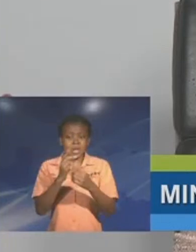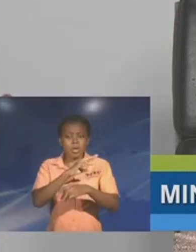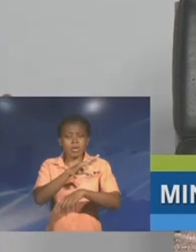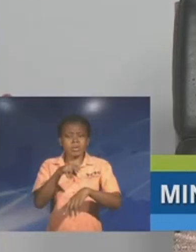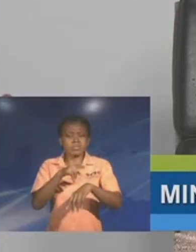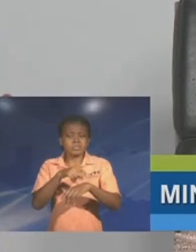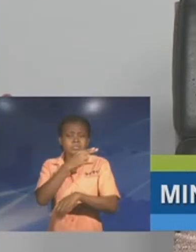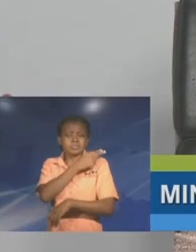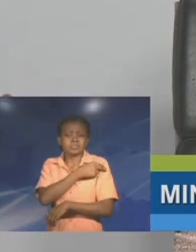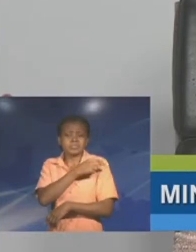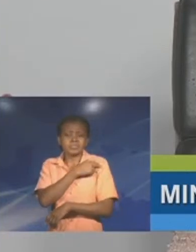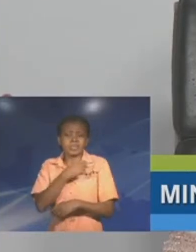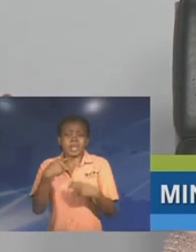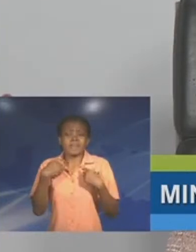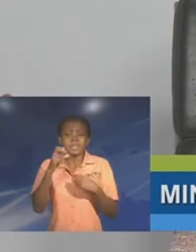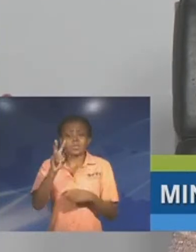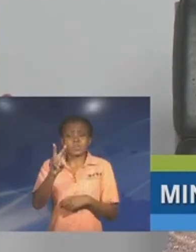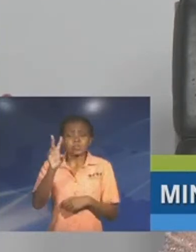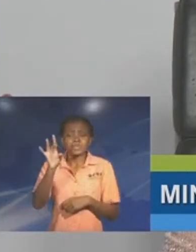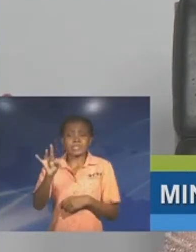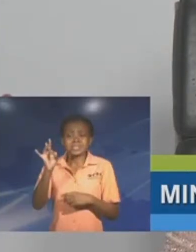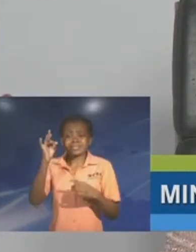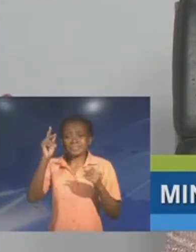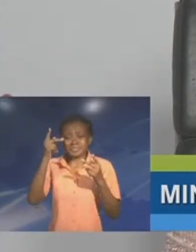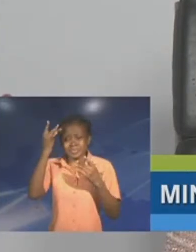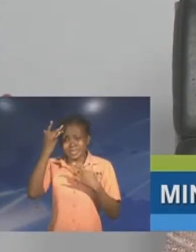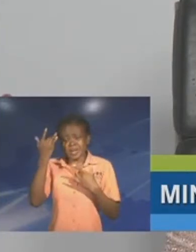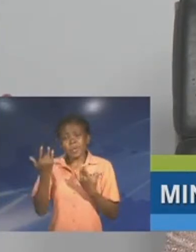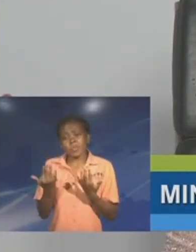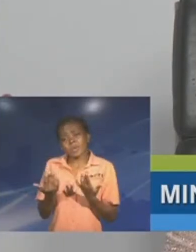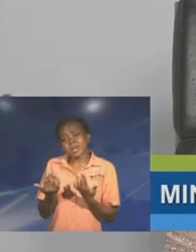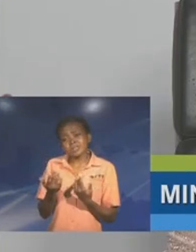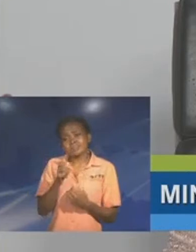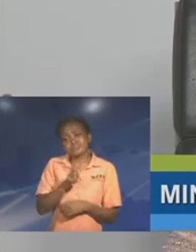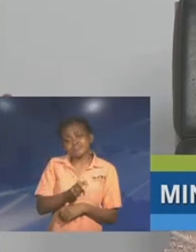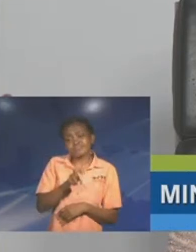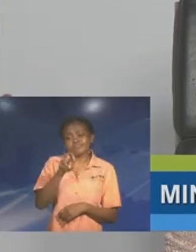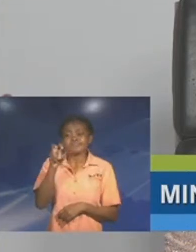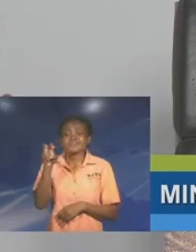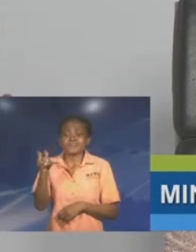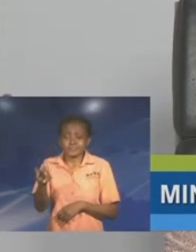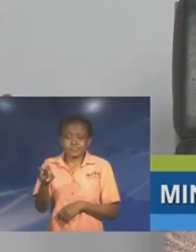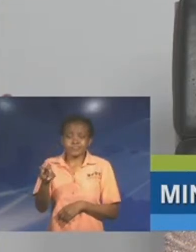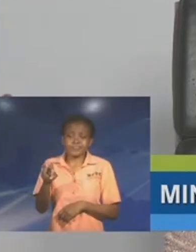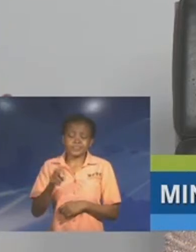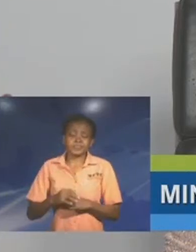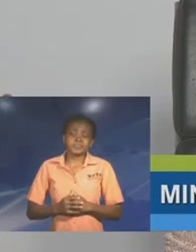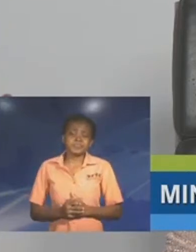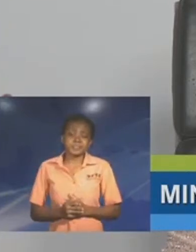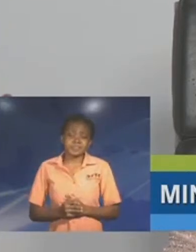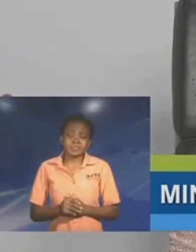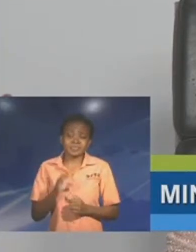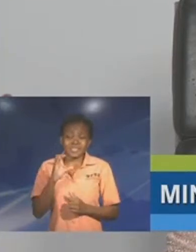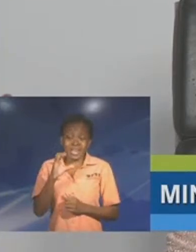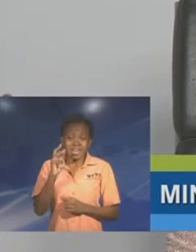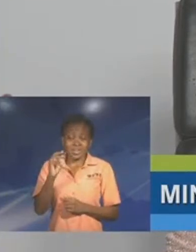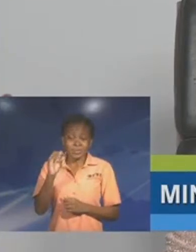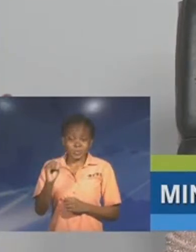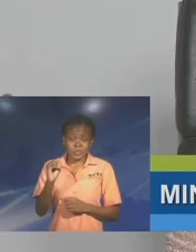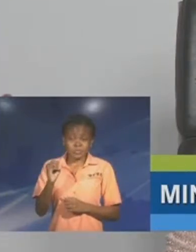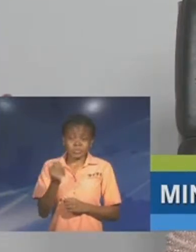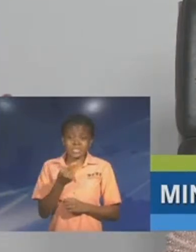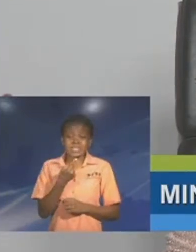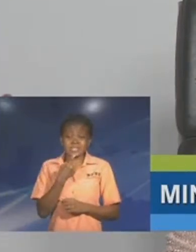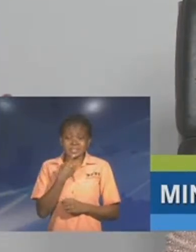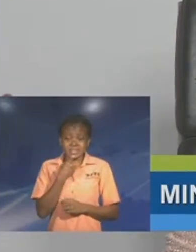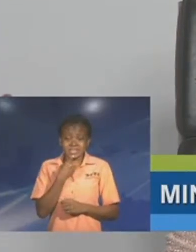are 28 patients awaiting transfer. Now, CMO would have indicated, as per the press